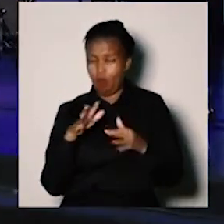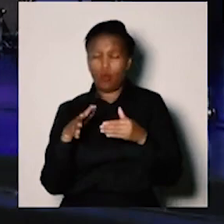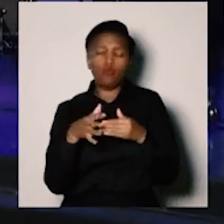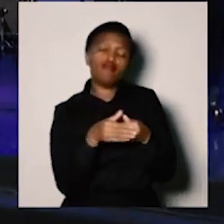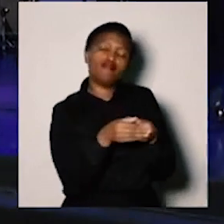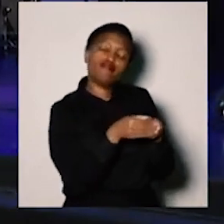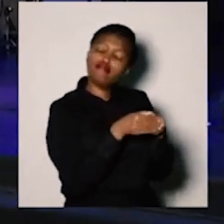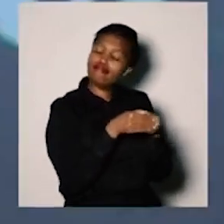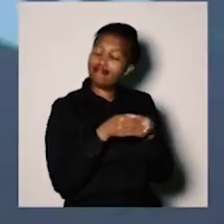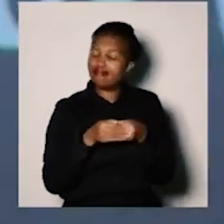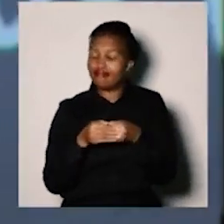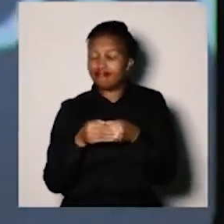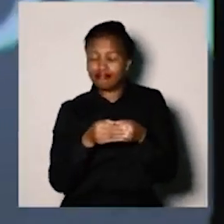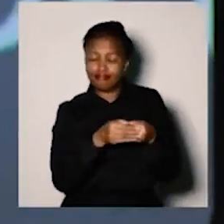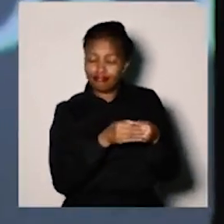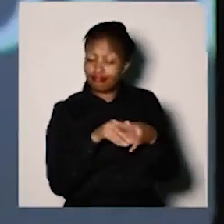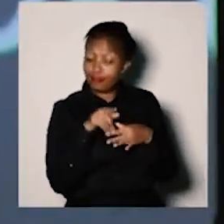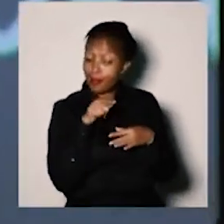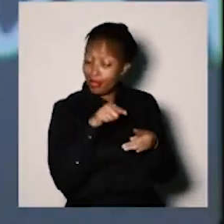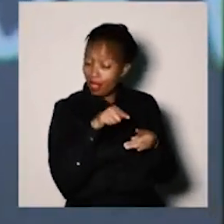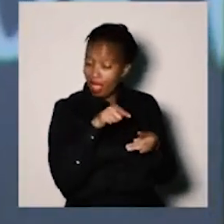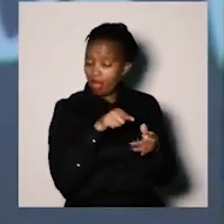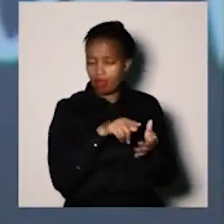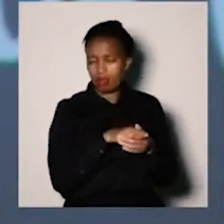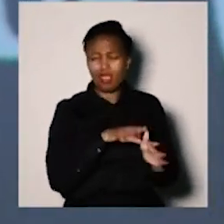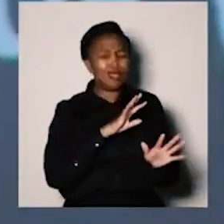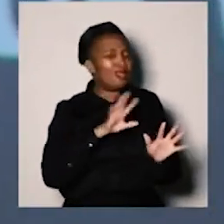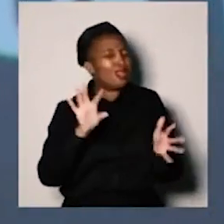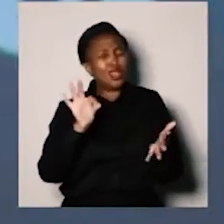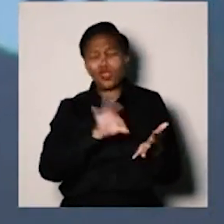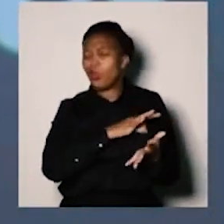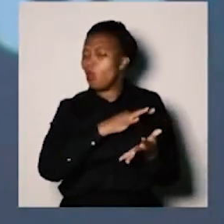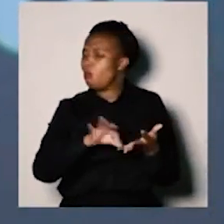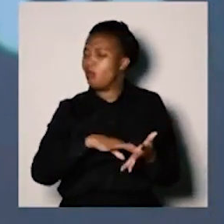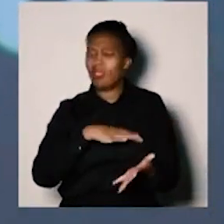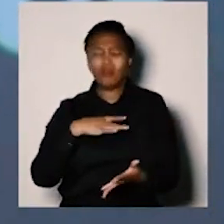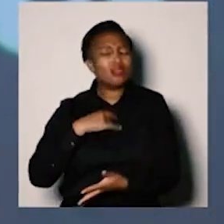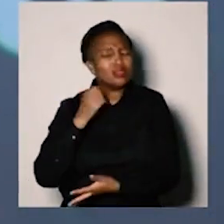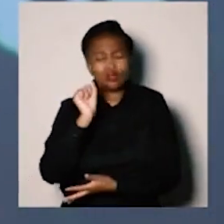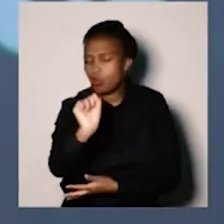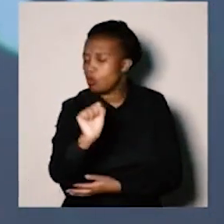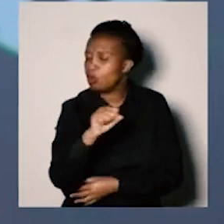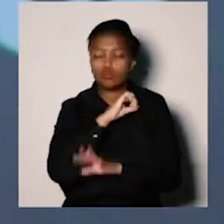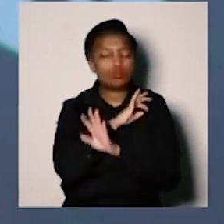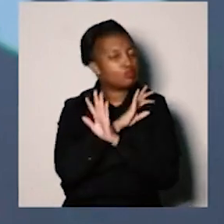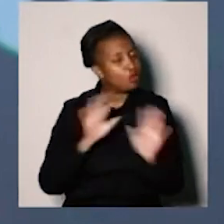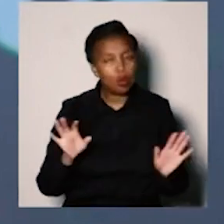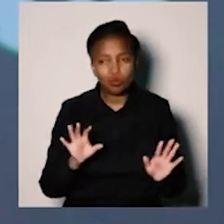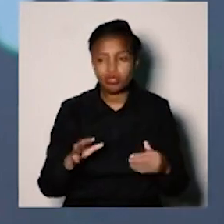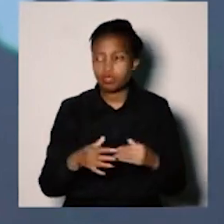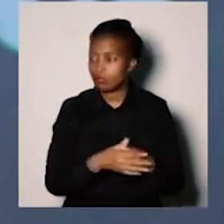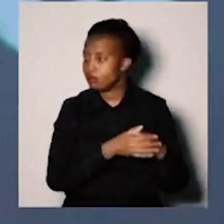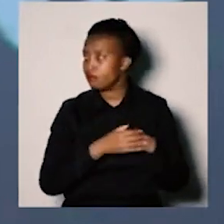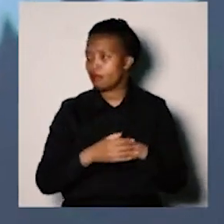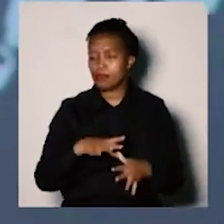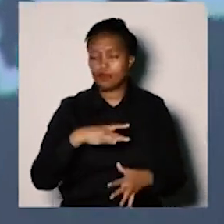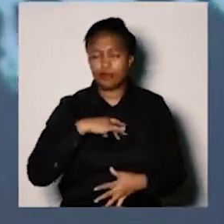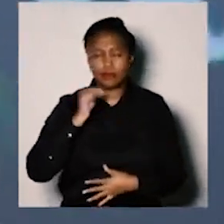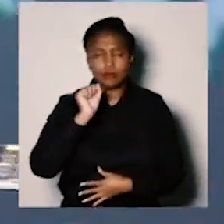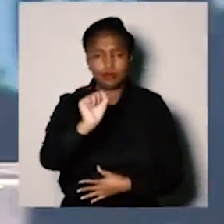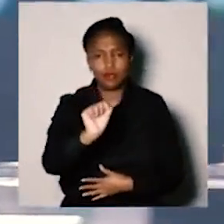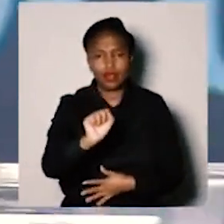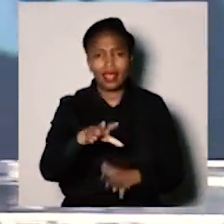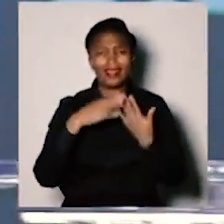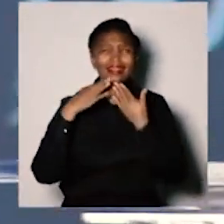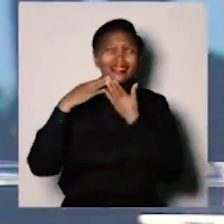Bazalana, don't play with your soul. Take care of your soul. Thank